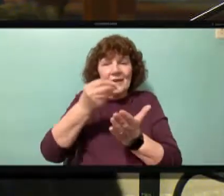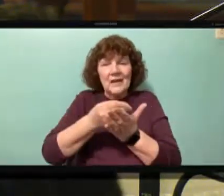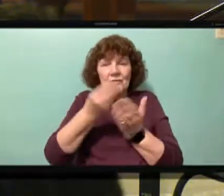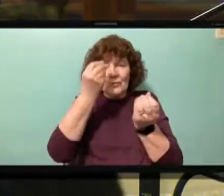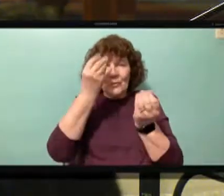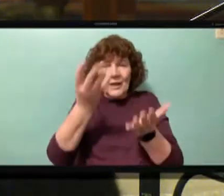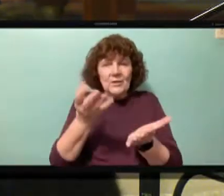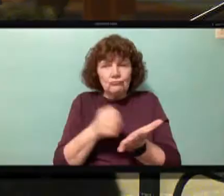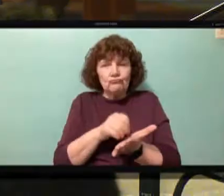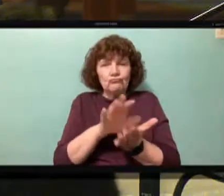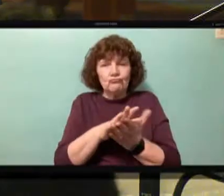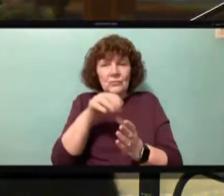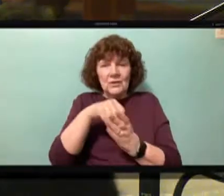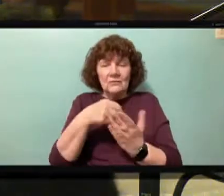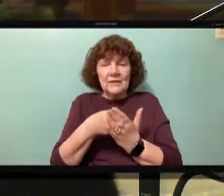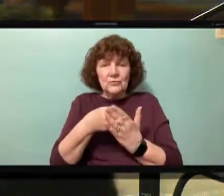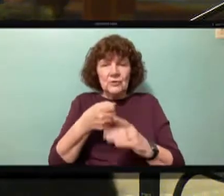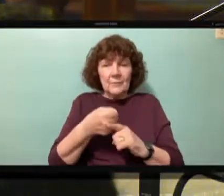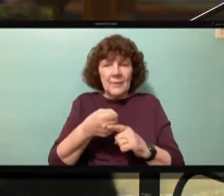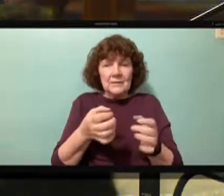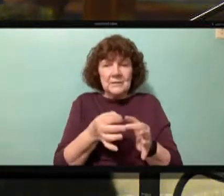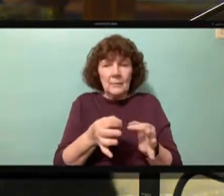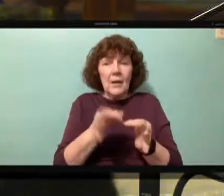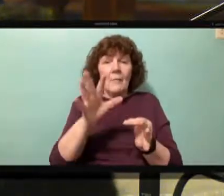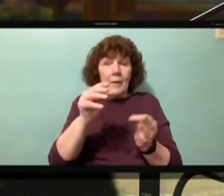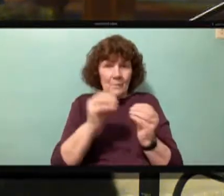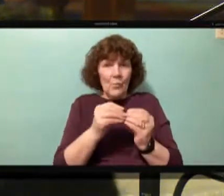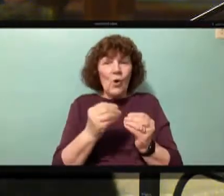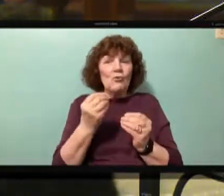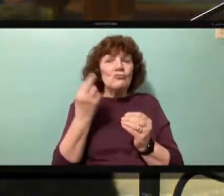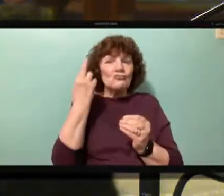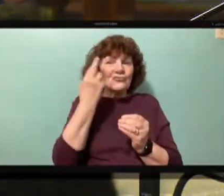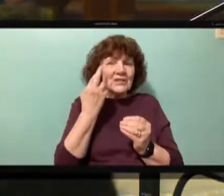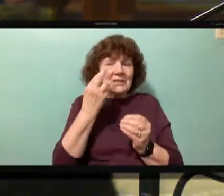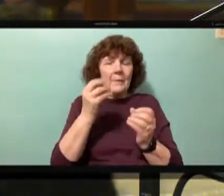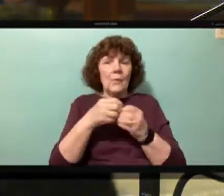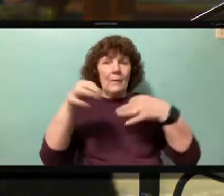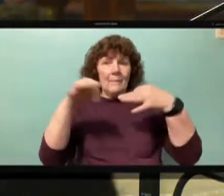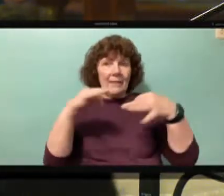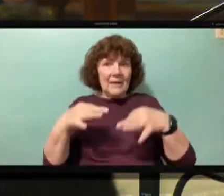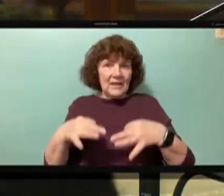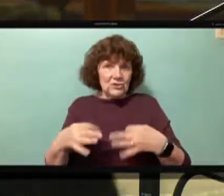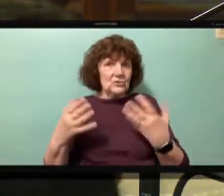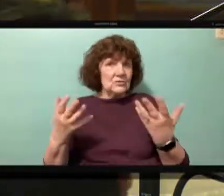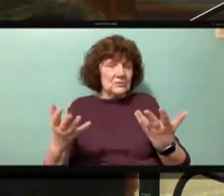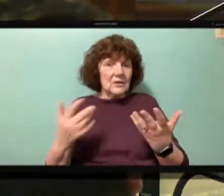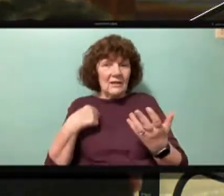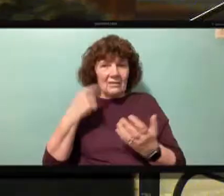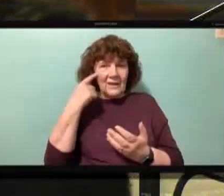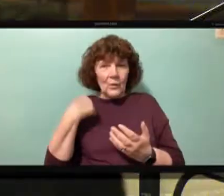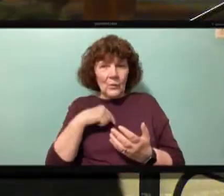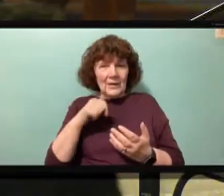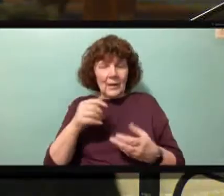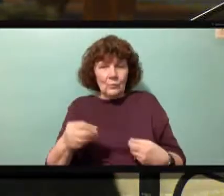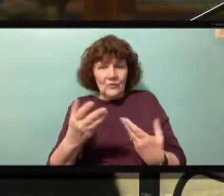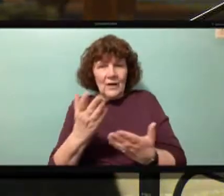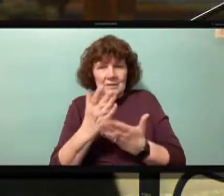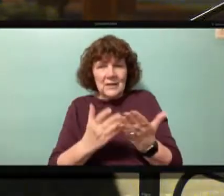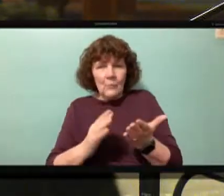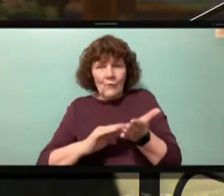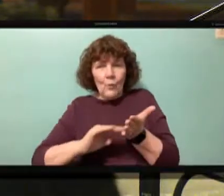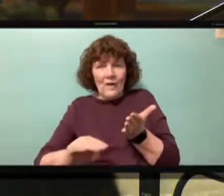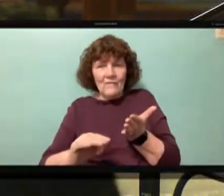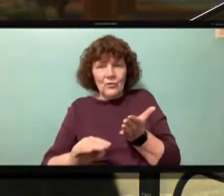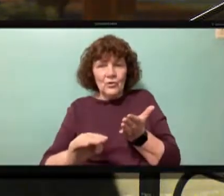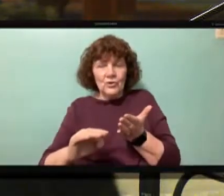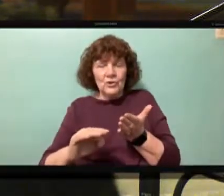financial impact statements, but I think there's an opportunity to provide some of the waiver justification in those instances